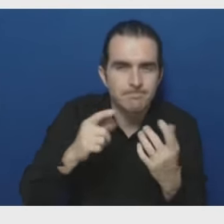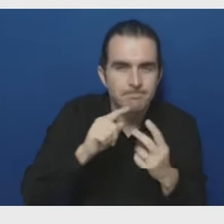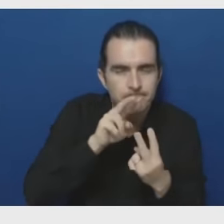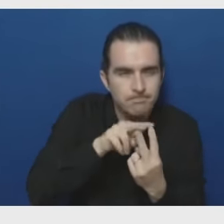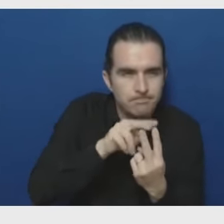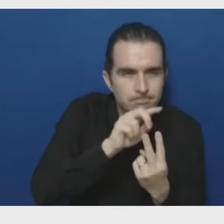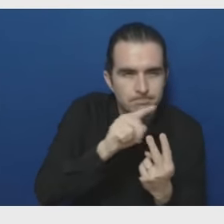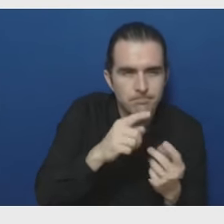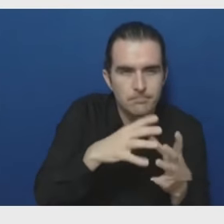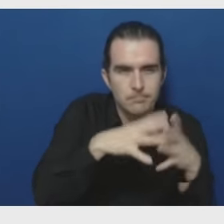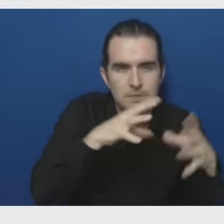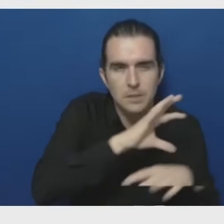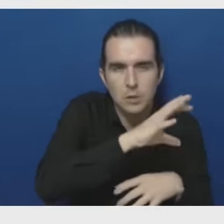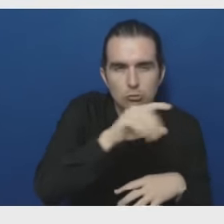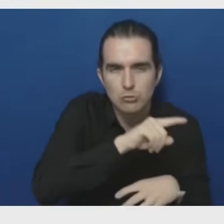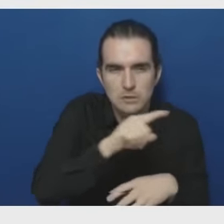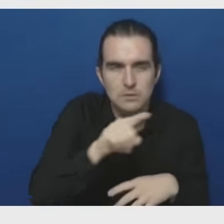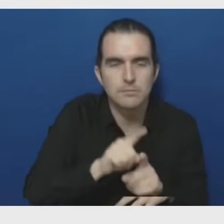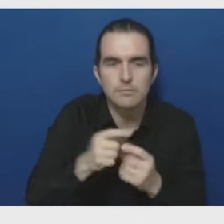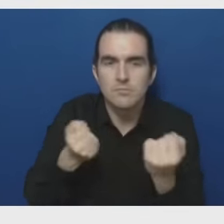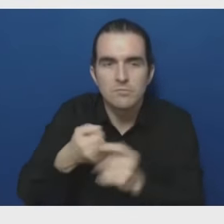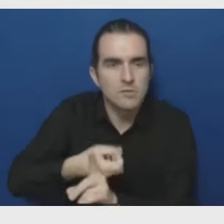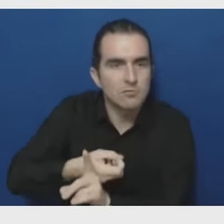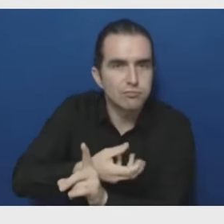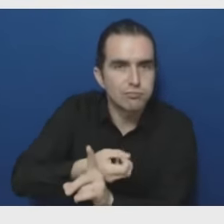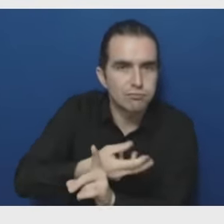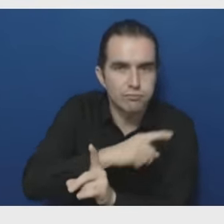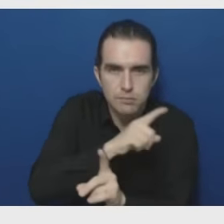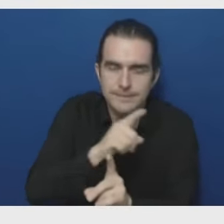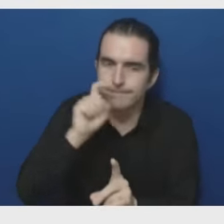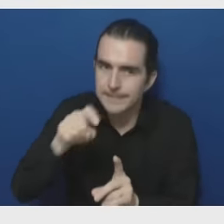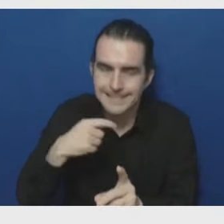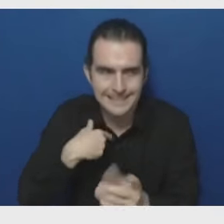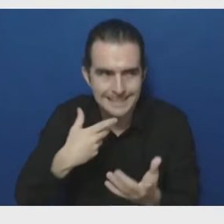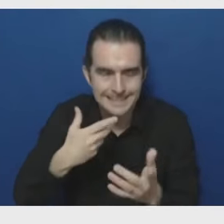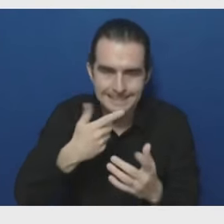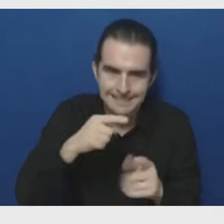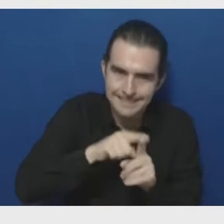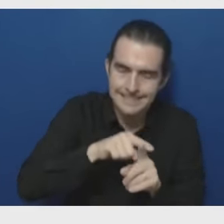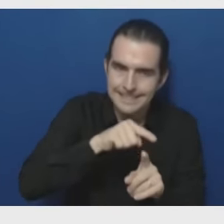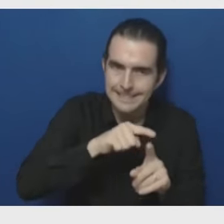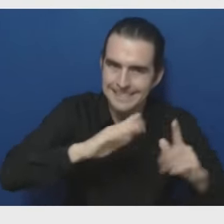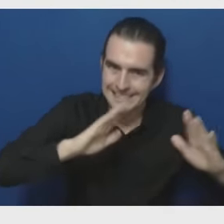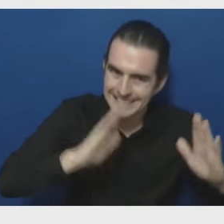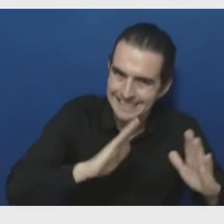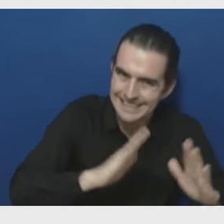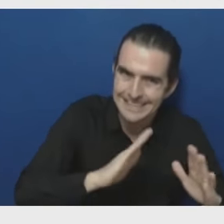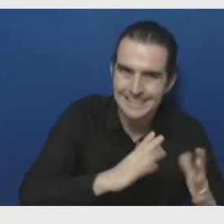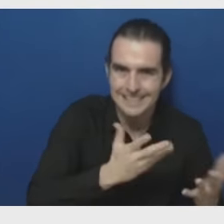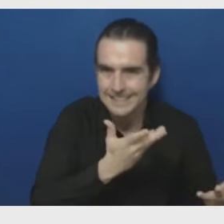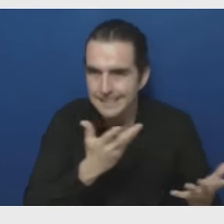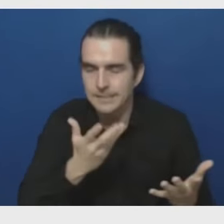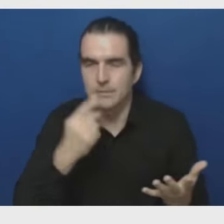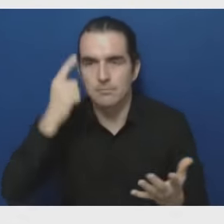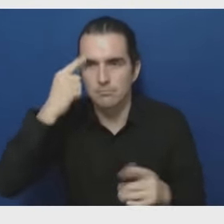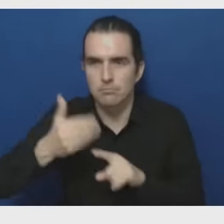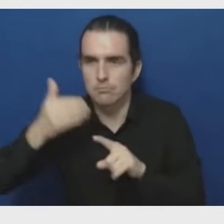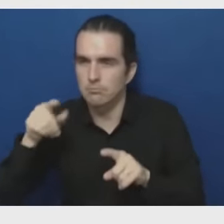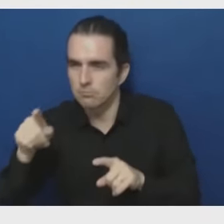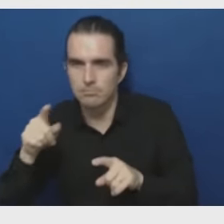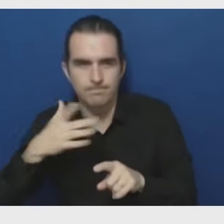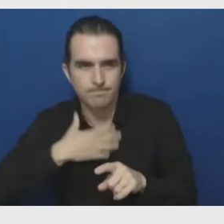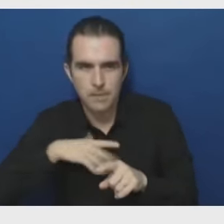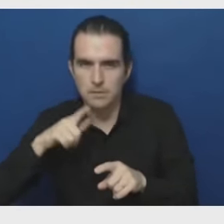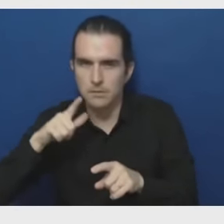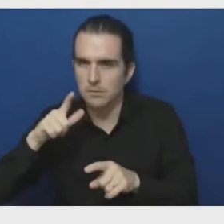zero, doing more because they have more and have benefited at the expense of others on it. But others that are